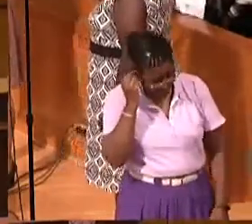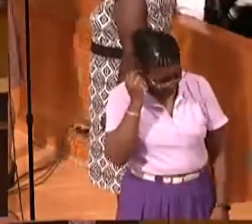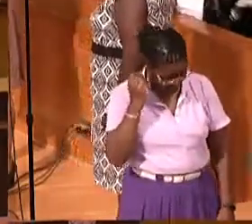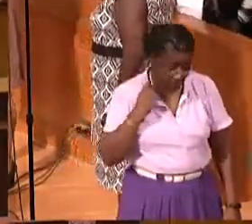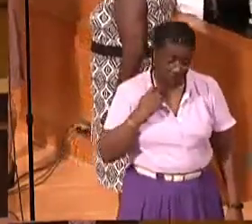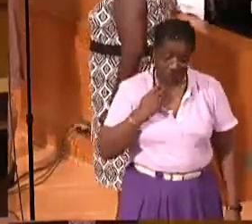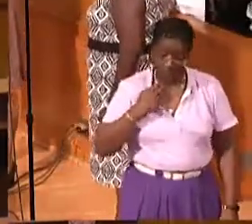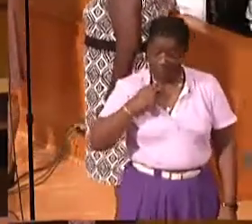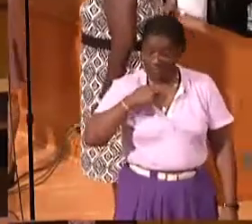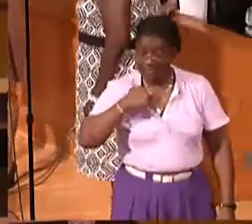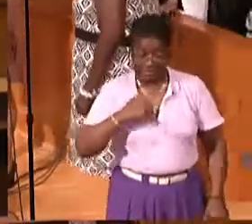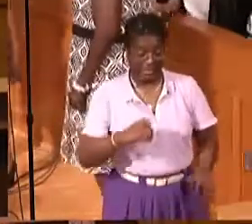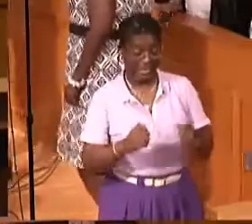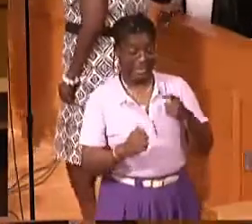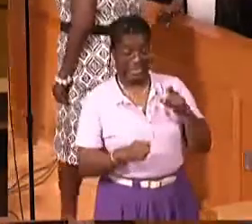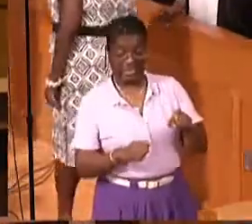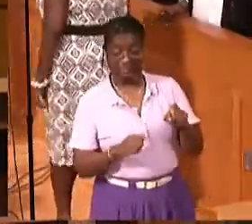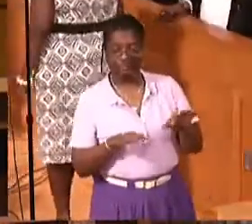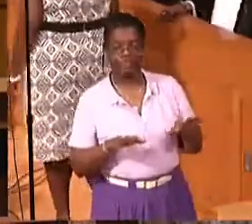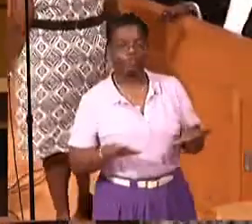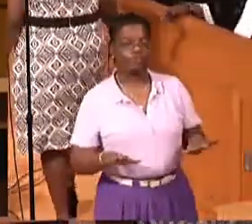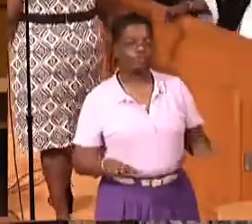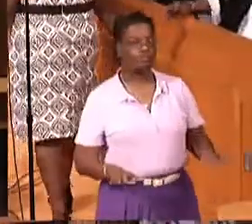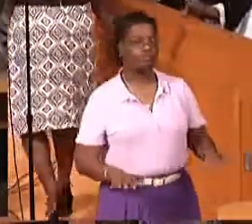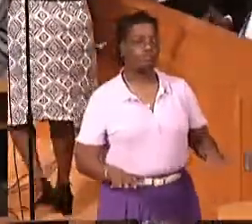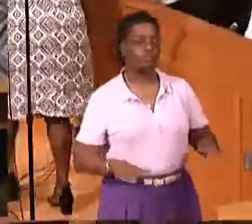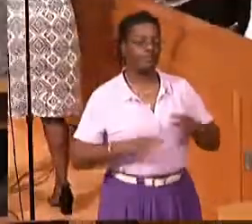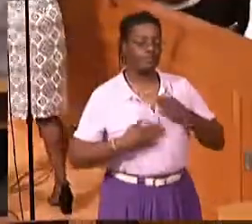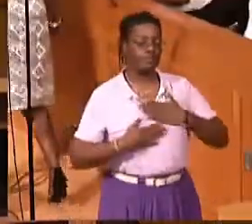You got me shook up.